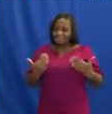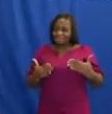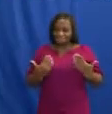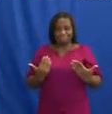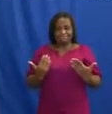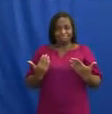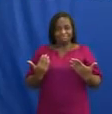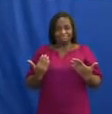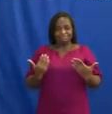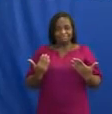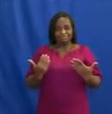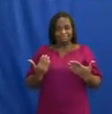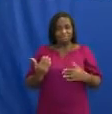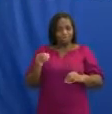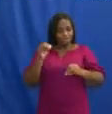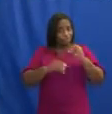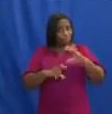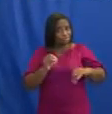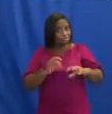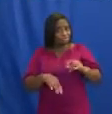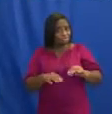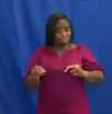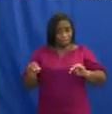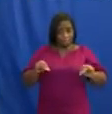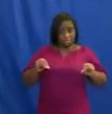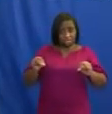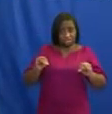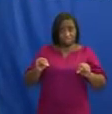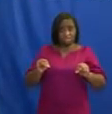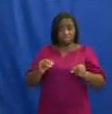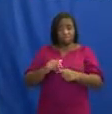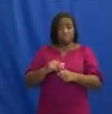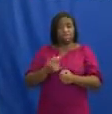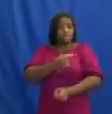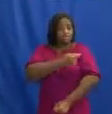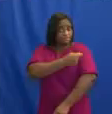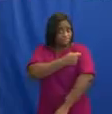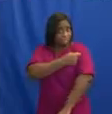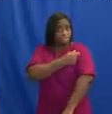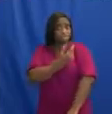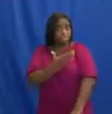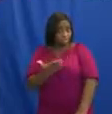naturally, to the contributors and managers of the COVAX facility.